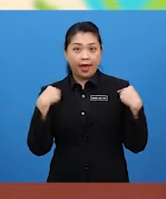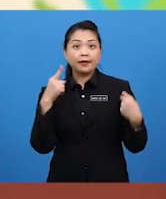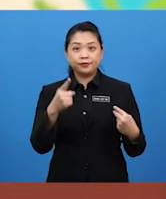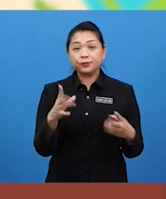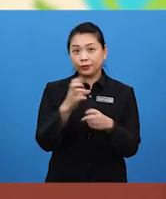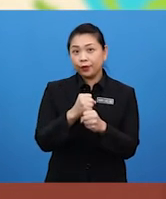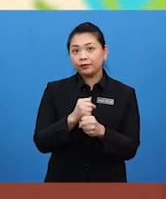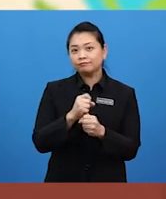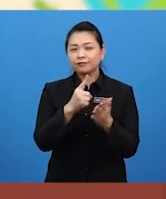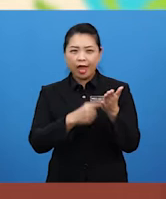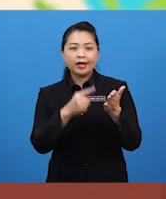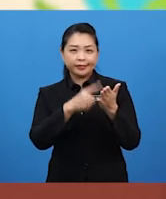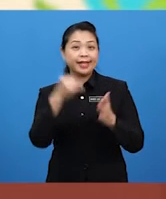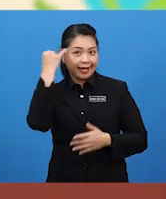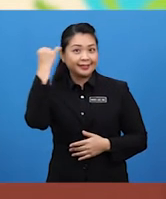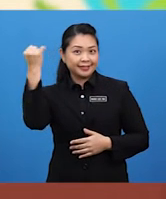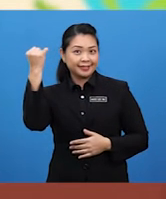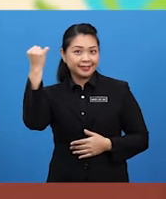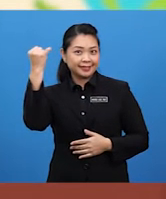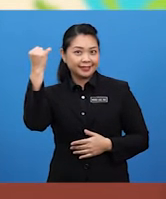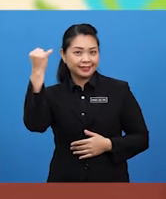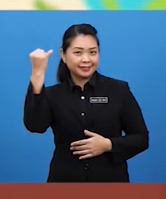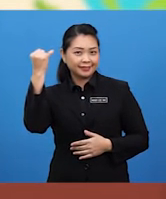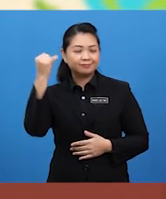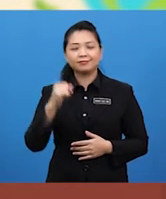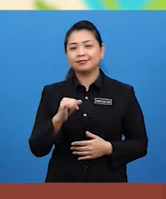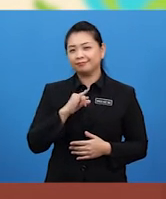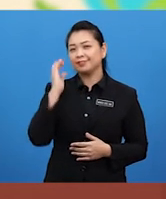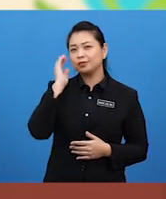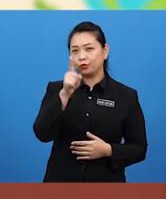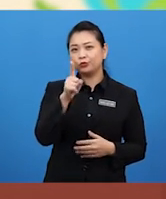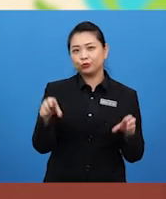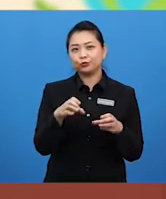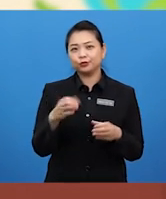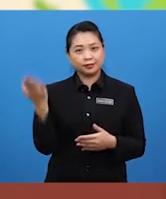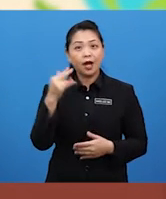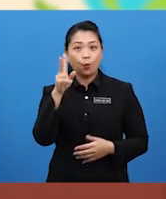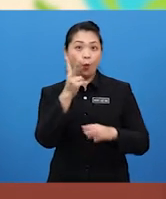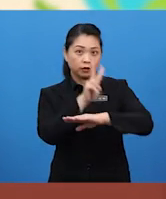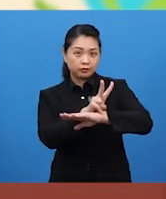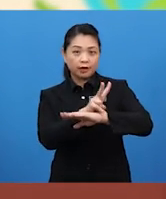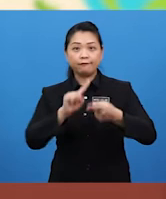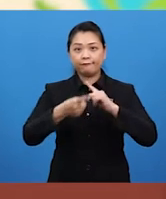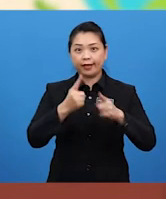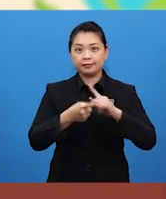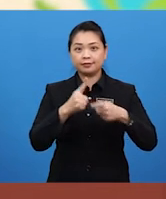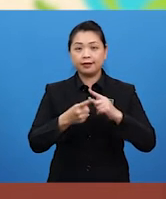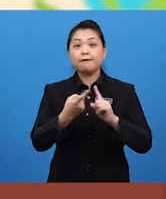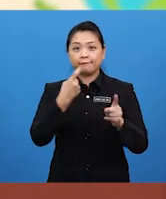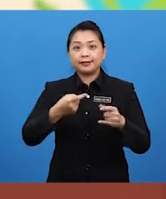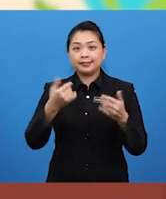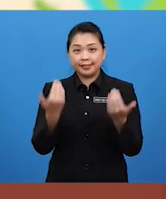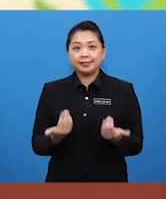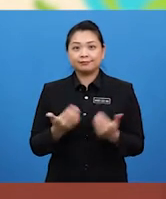Have you got any ideas to answer the question? I bet you do. Let's watch our friend's response here.